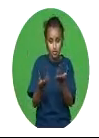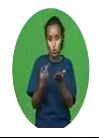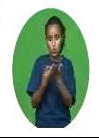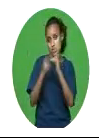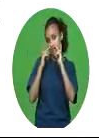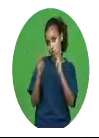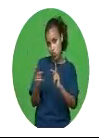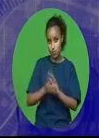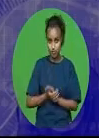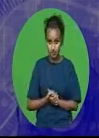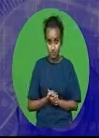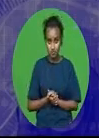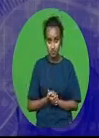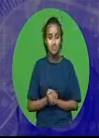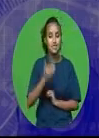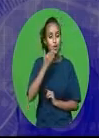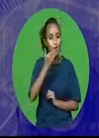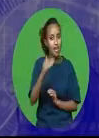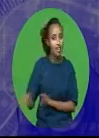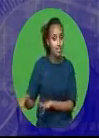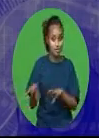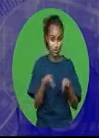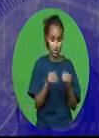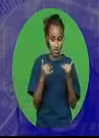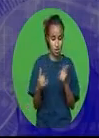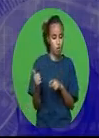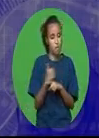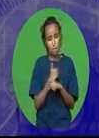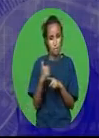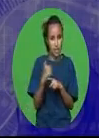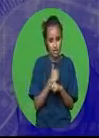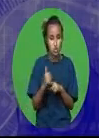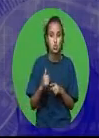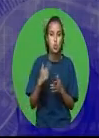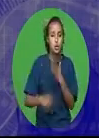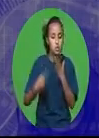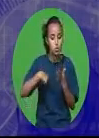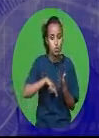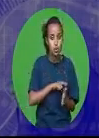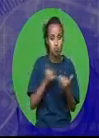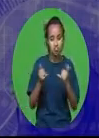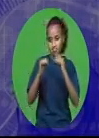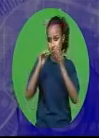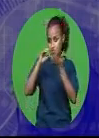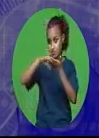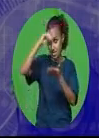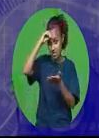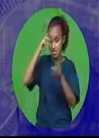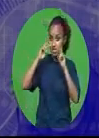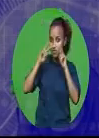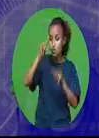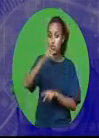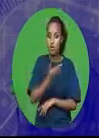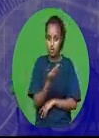views. Well, students, let's practice what we have just learned. The views of